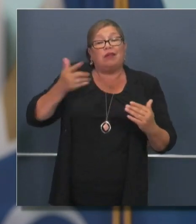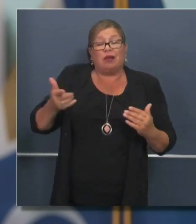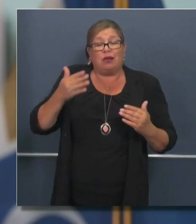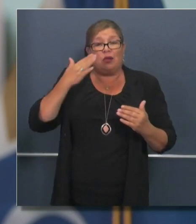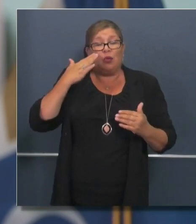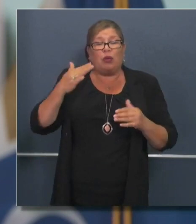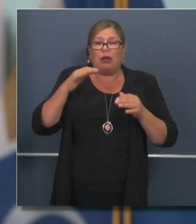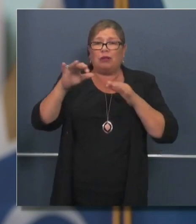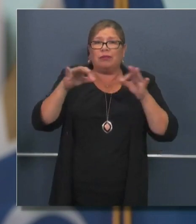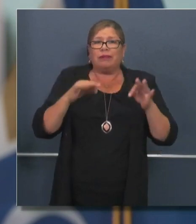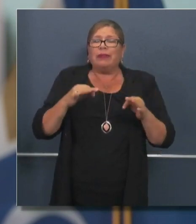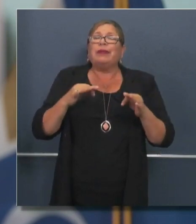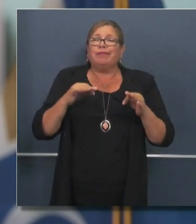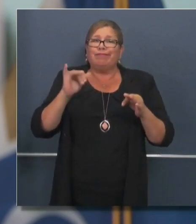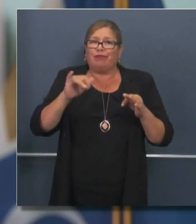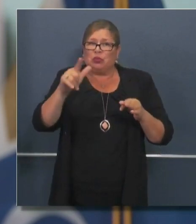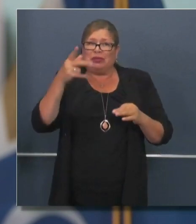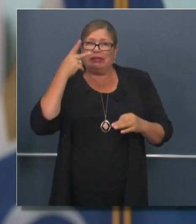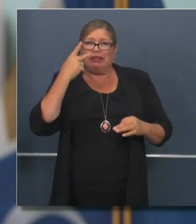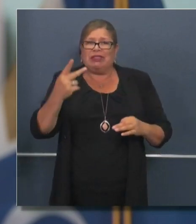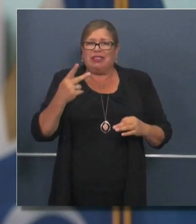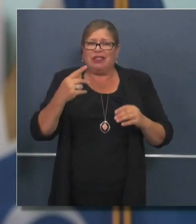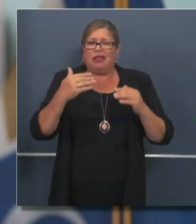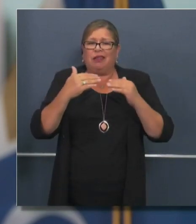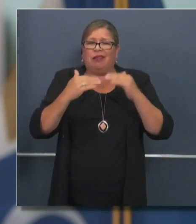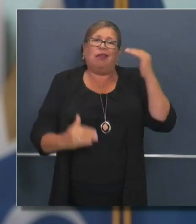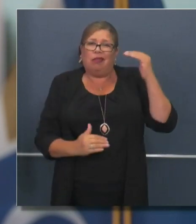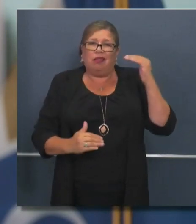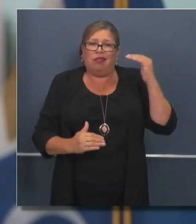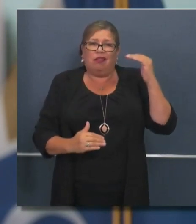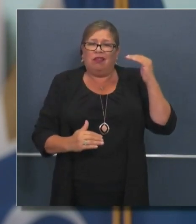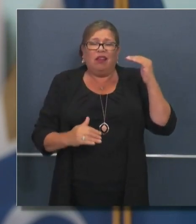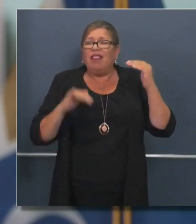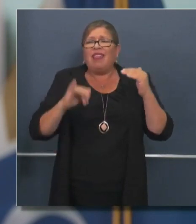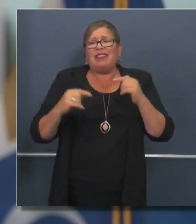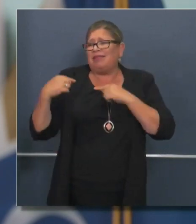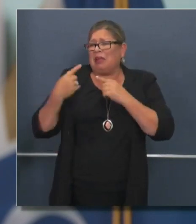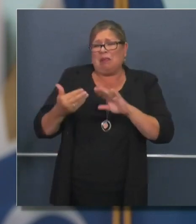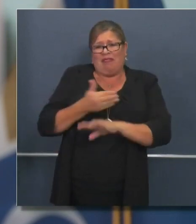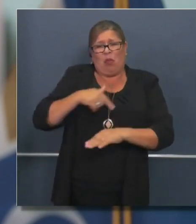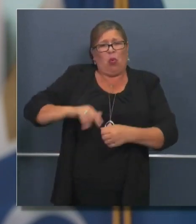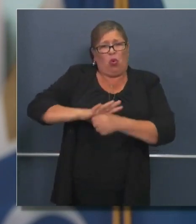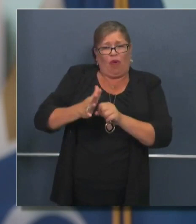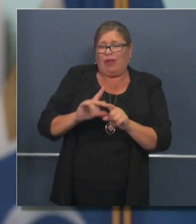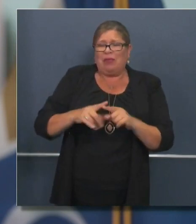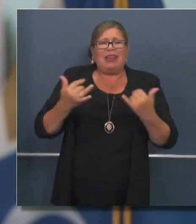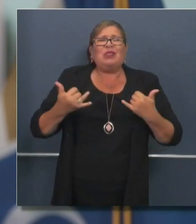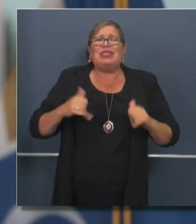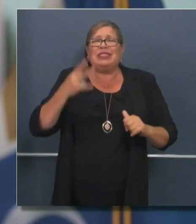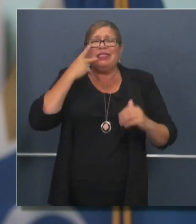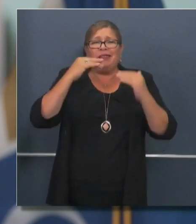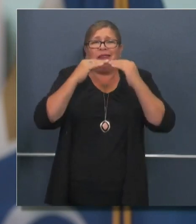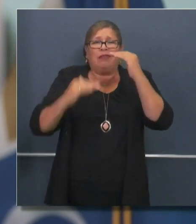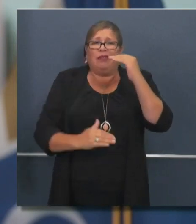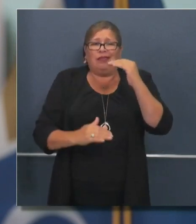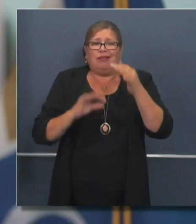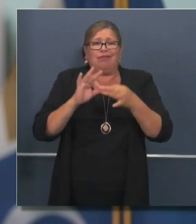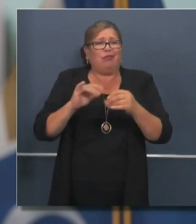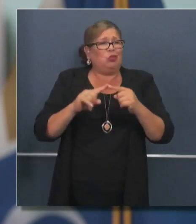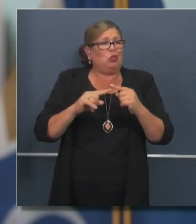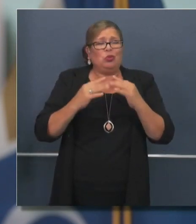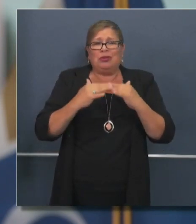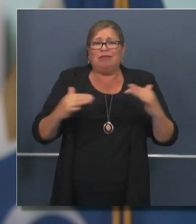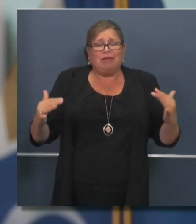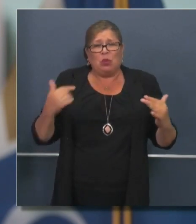to the disparities that persist, that came into this crisis and persist through this crisis, that also must be